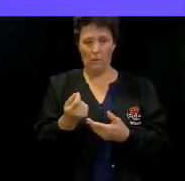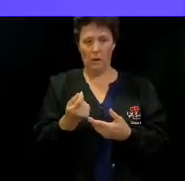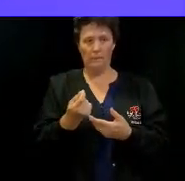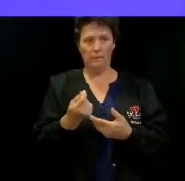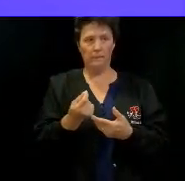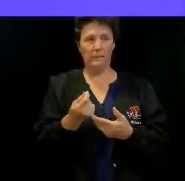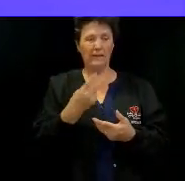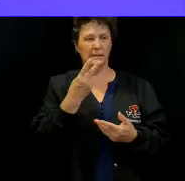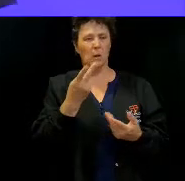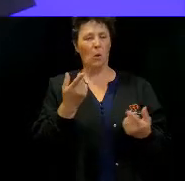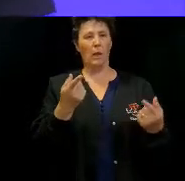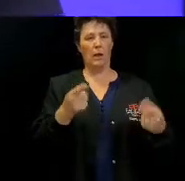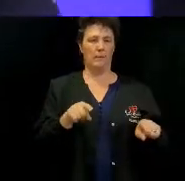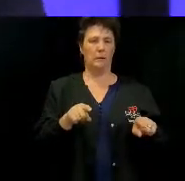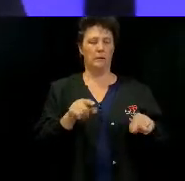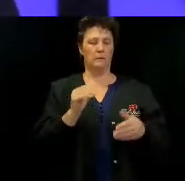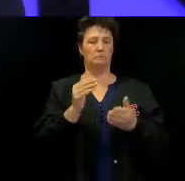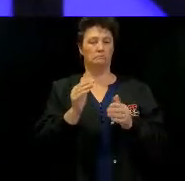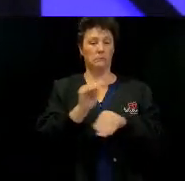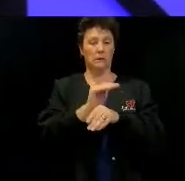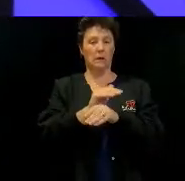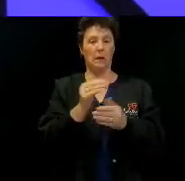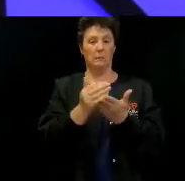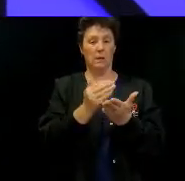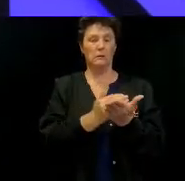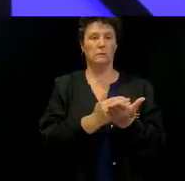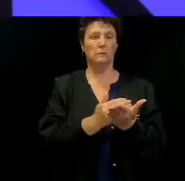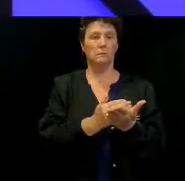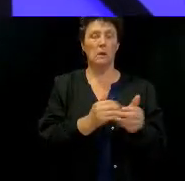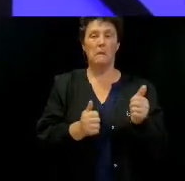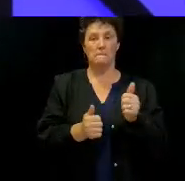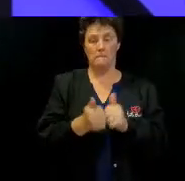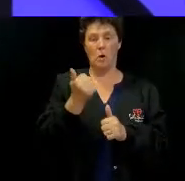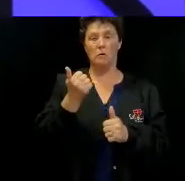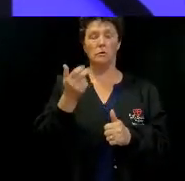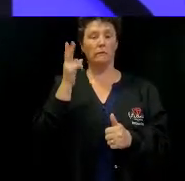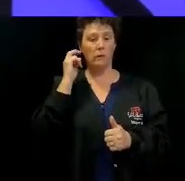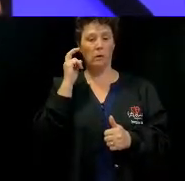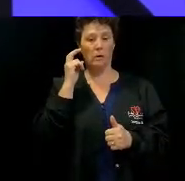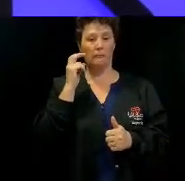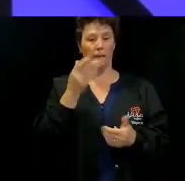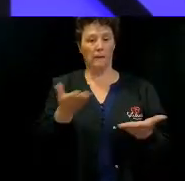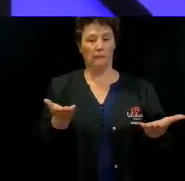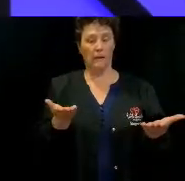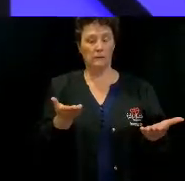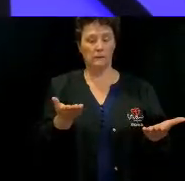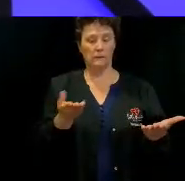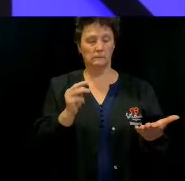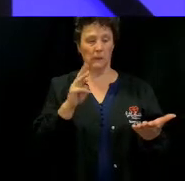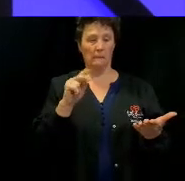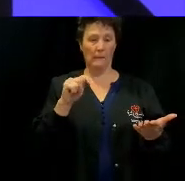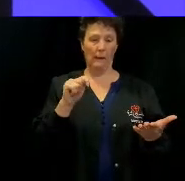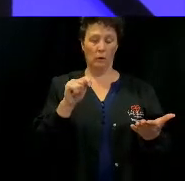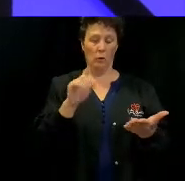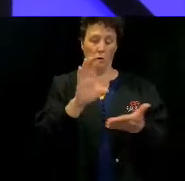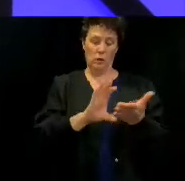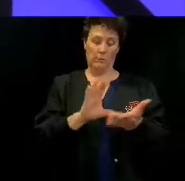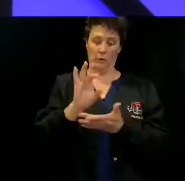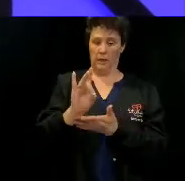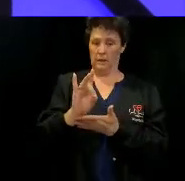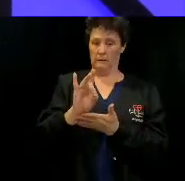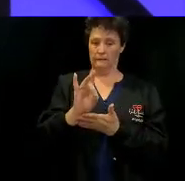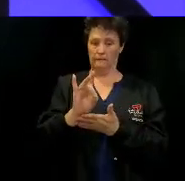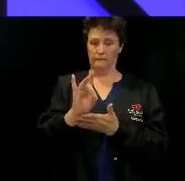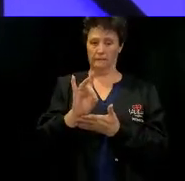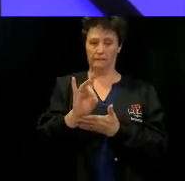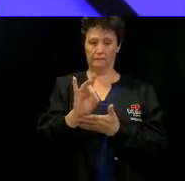see where we're going. And like I said, most of you have heard some of these things. But let's go to Matthew chapter 8. Matthew chapter 8